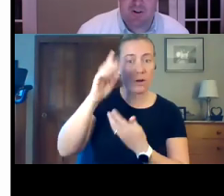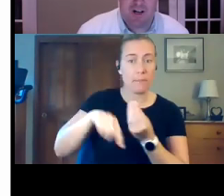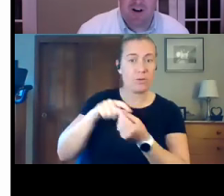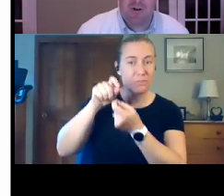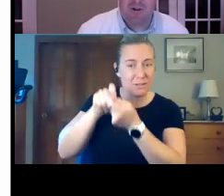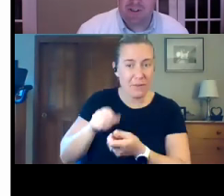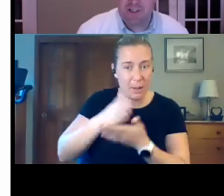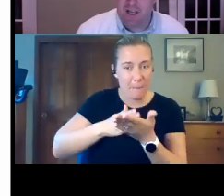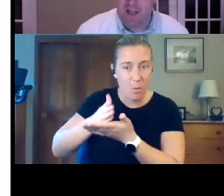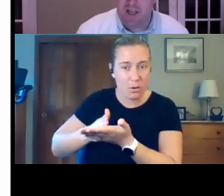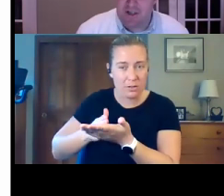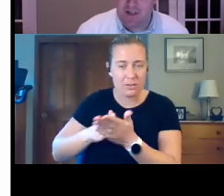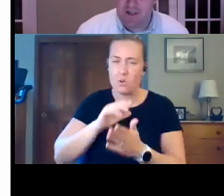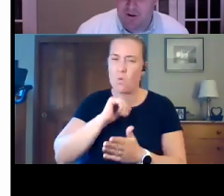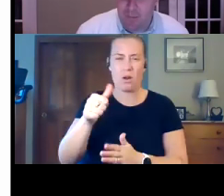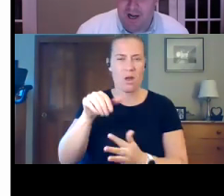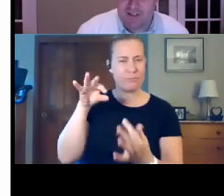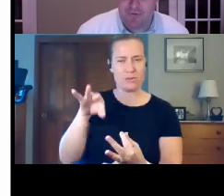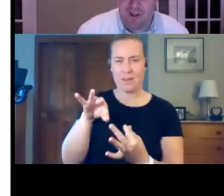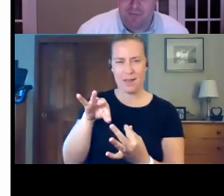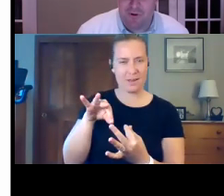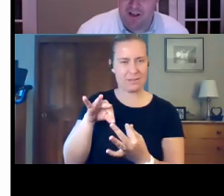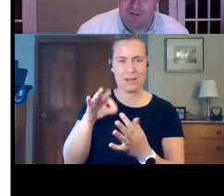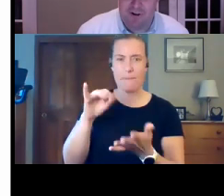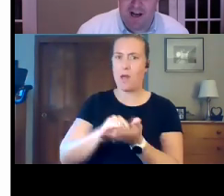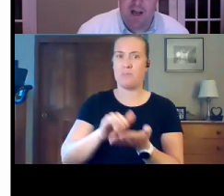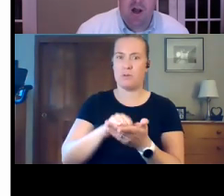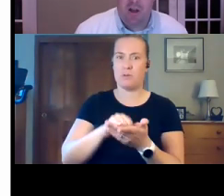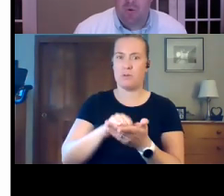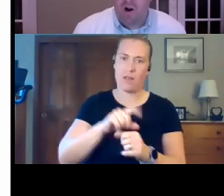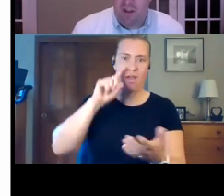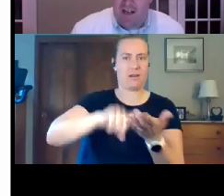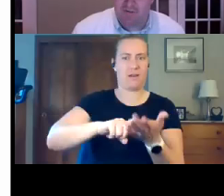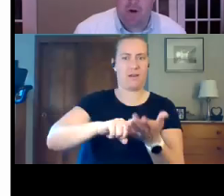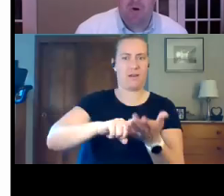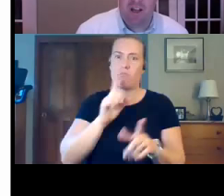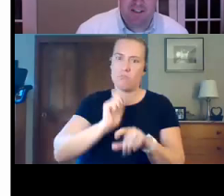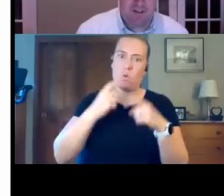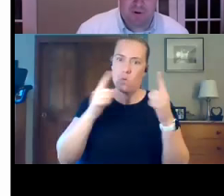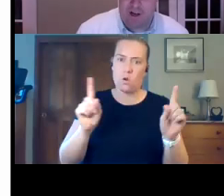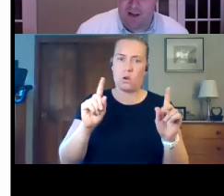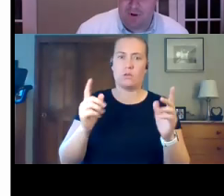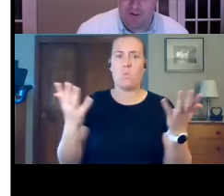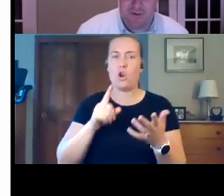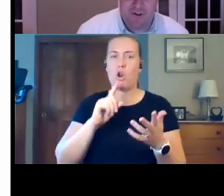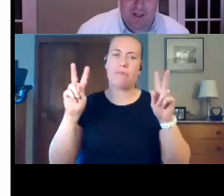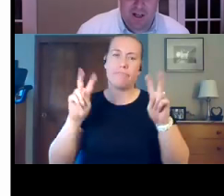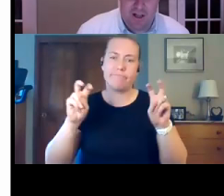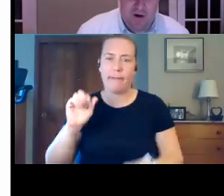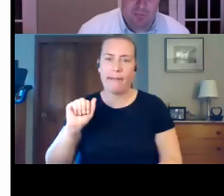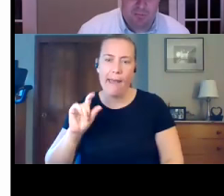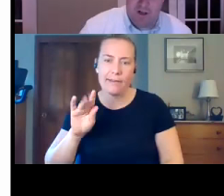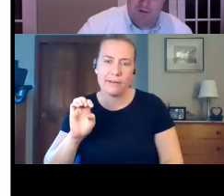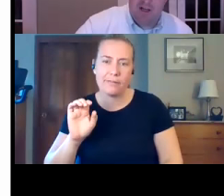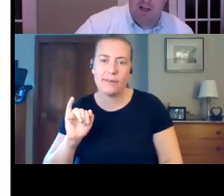were imprecise across articles and basically rendered it impossible for them to identify what are the active ingredients of learning collaboratives